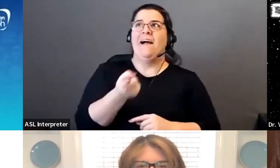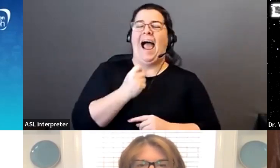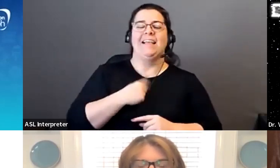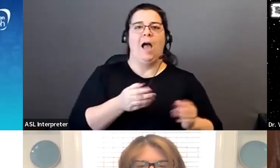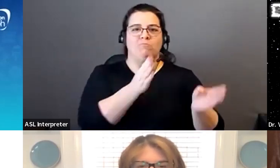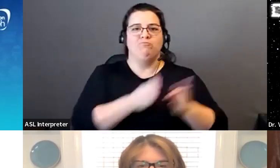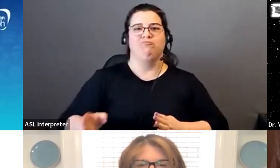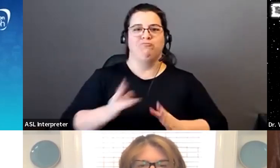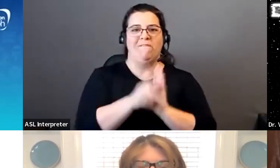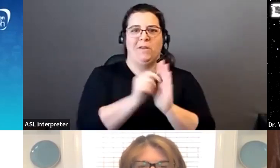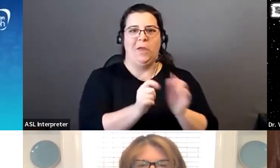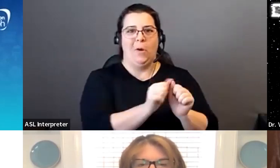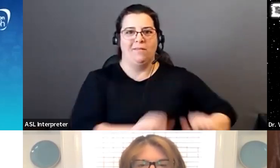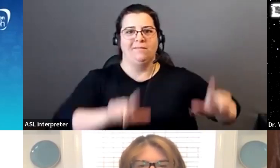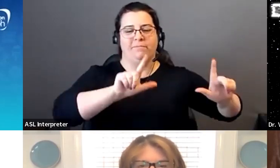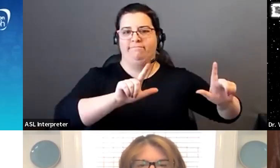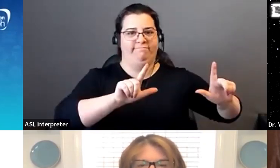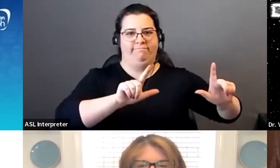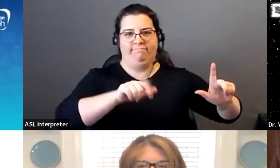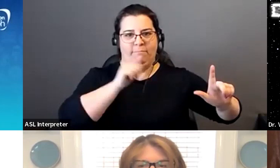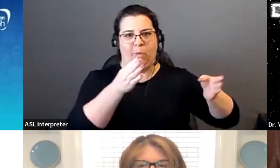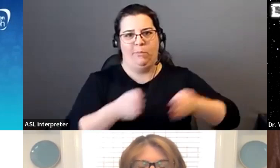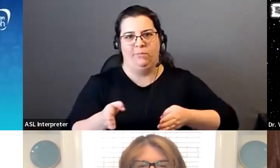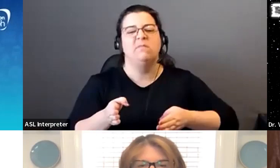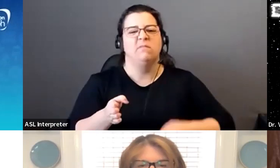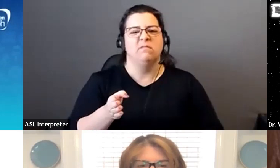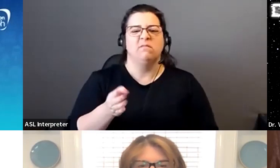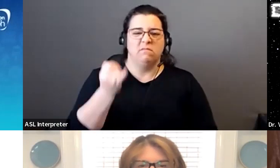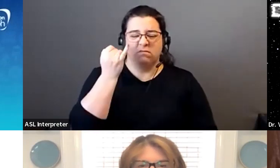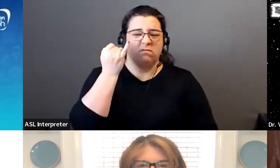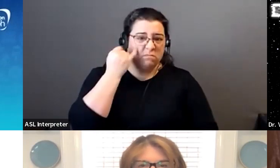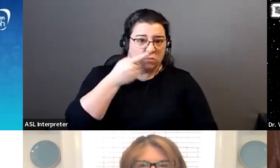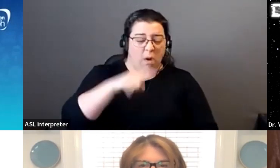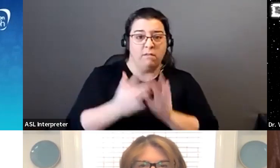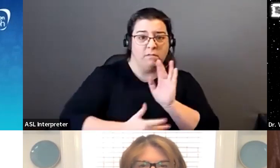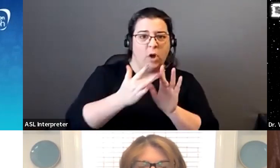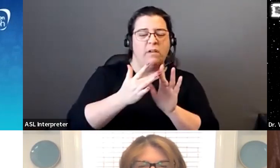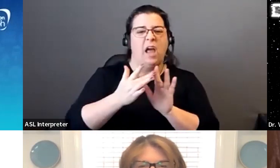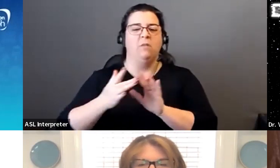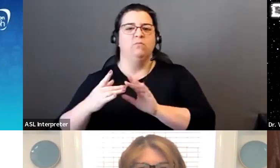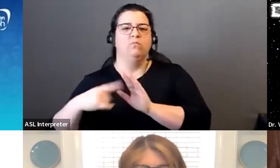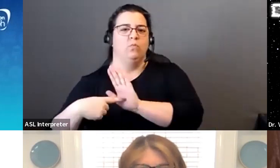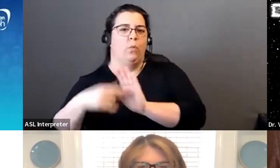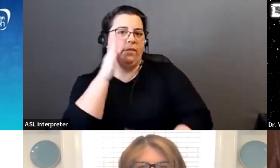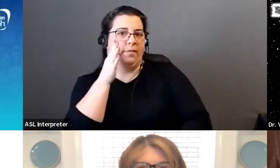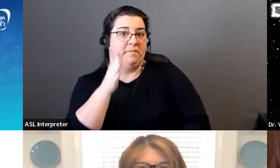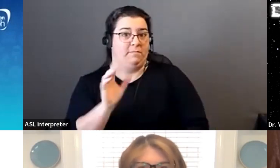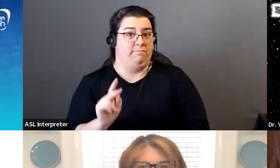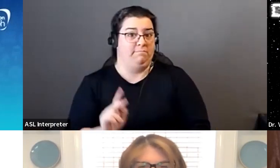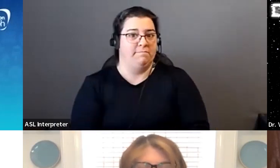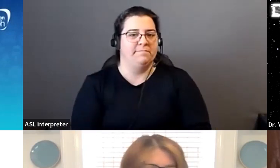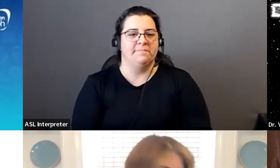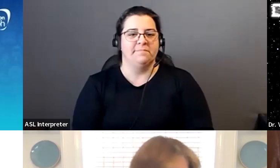contact me offline, I can actually show you a video, any video introductions that I do. So I hope that answers your question.